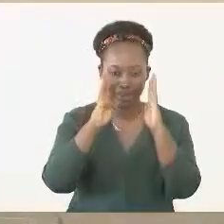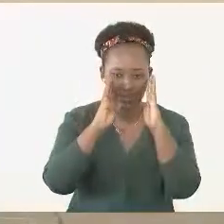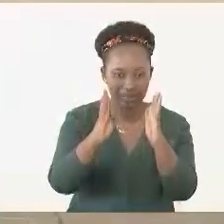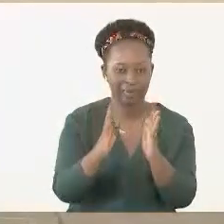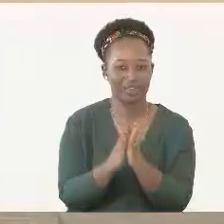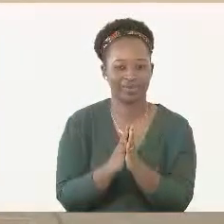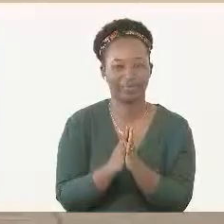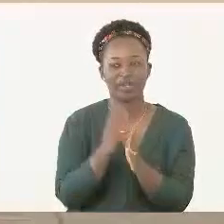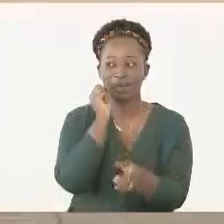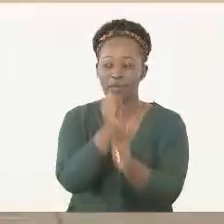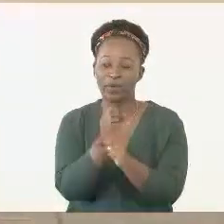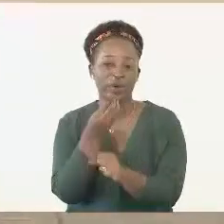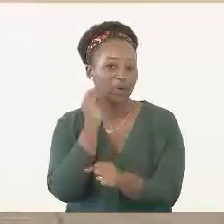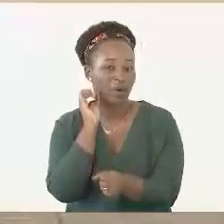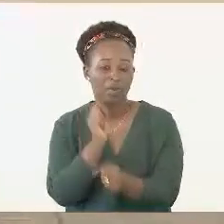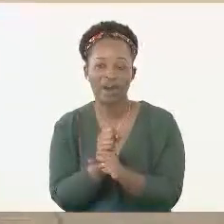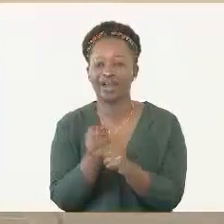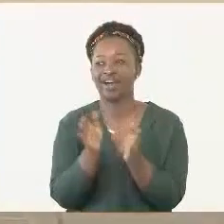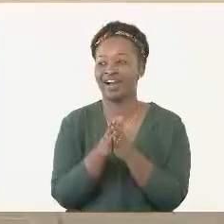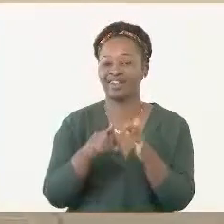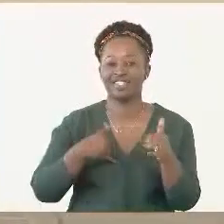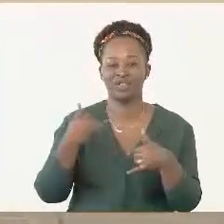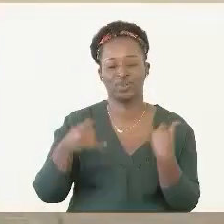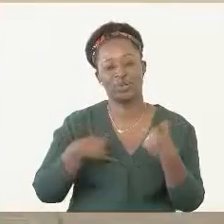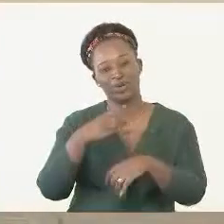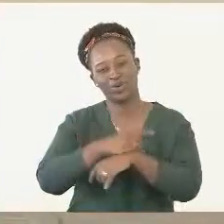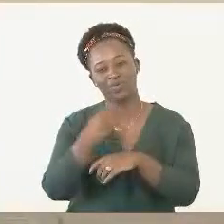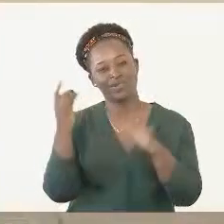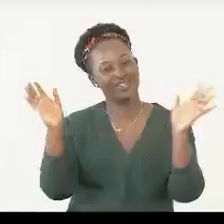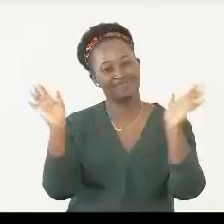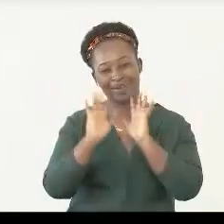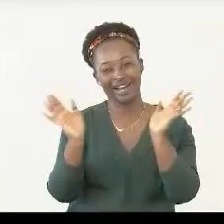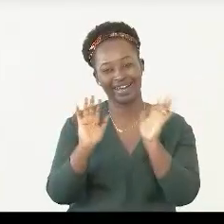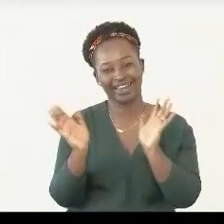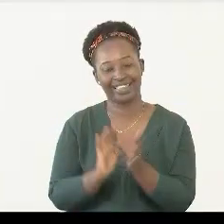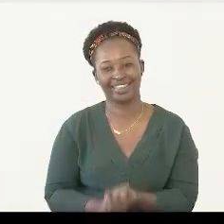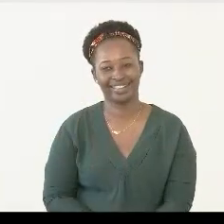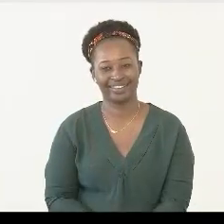Do your homework and enjoy the rest of the day. Bye.